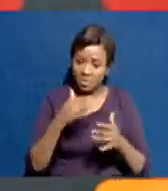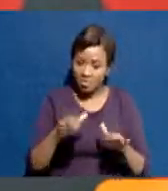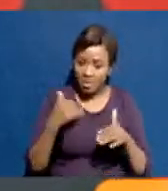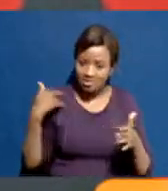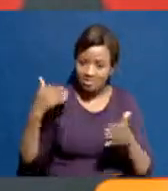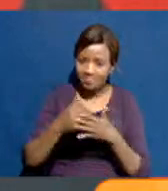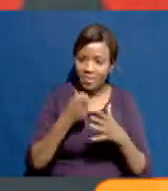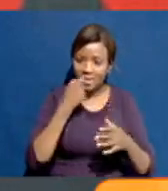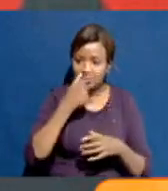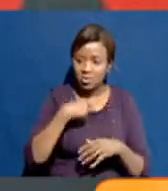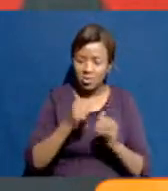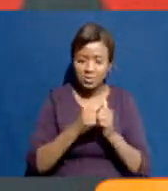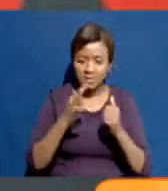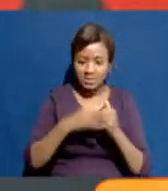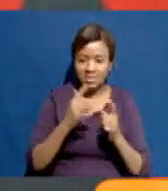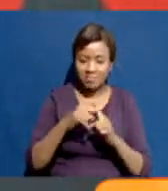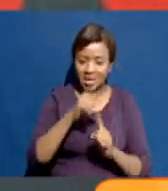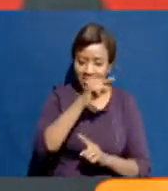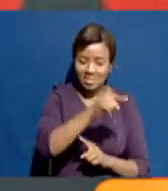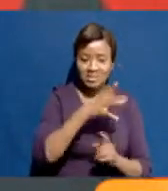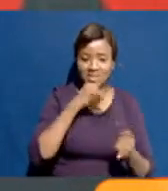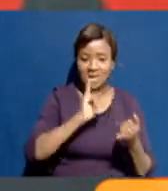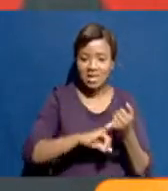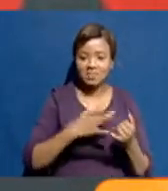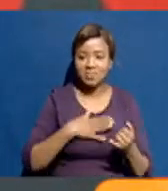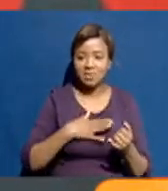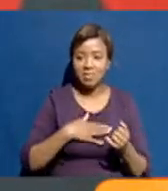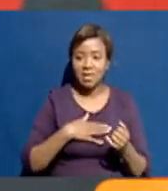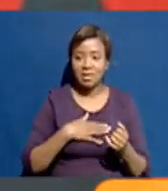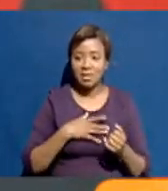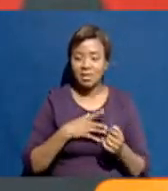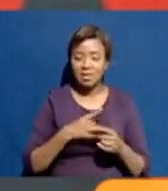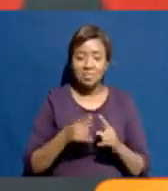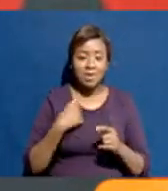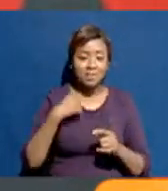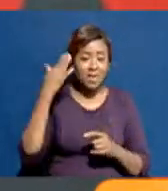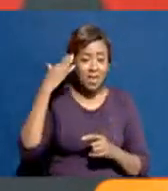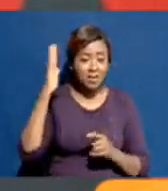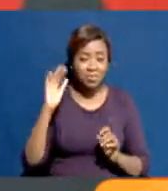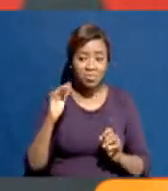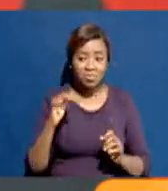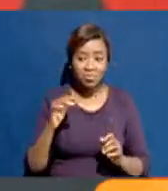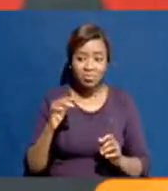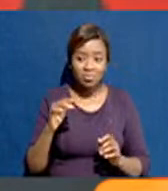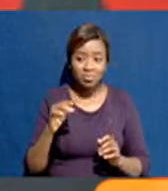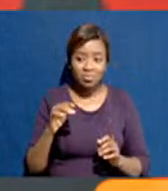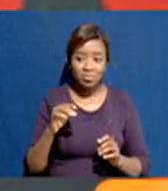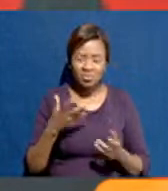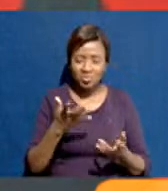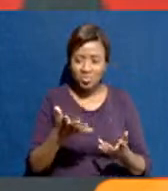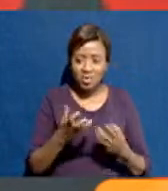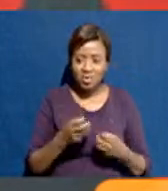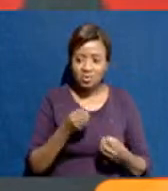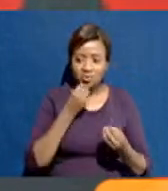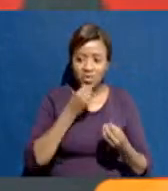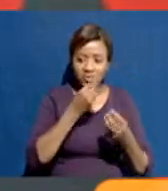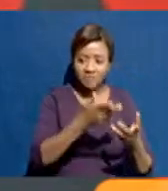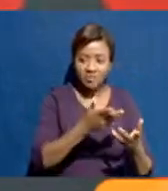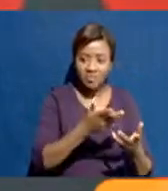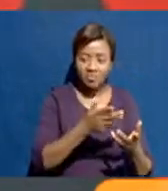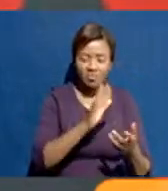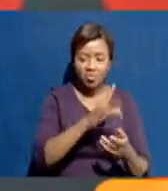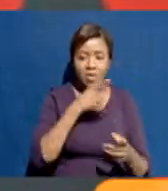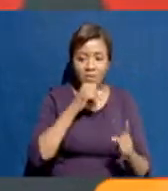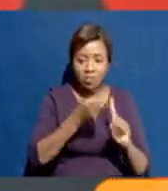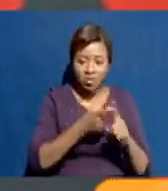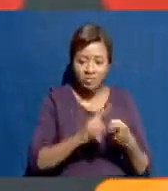me and you, this is my husband. But that didn't help either. And I didn't know that you should even tell your partner or your